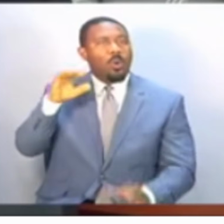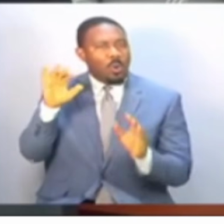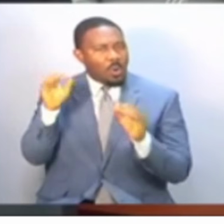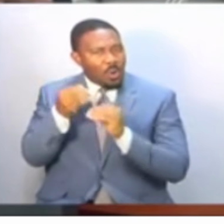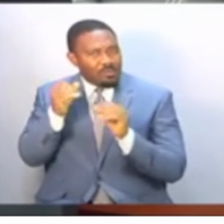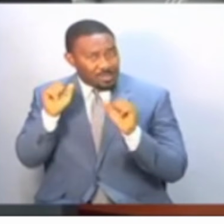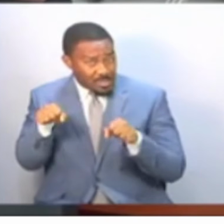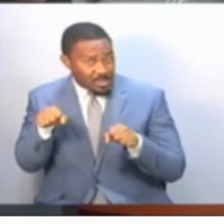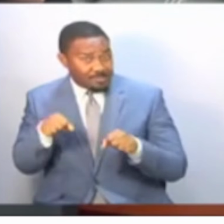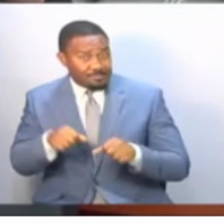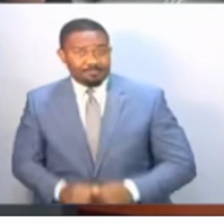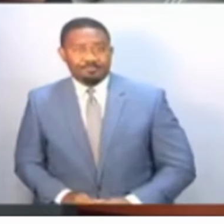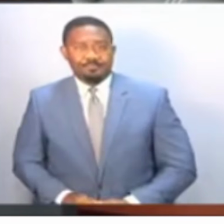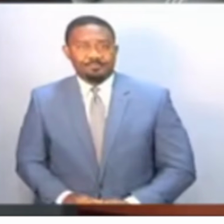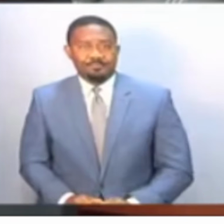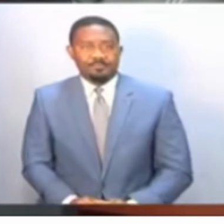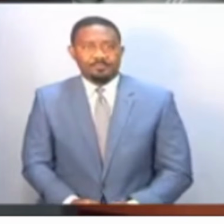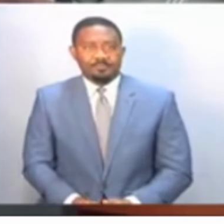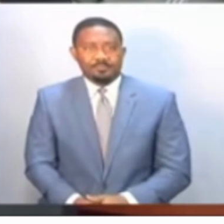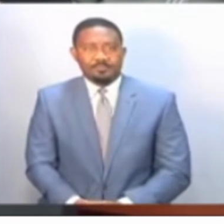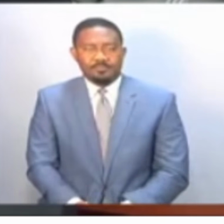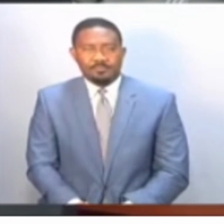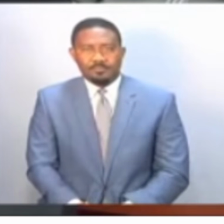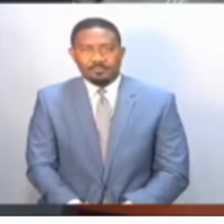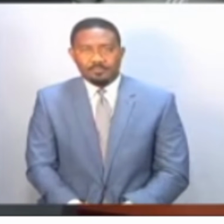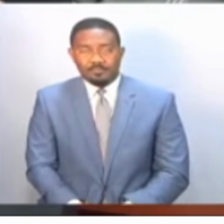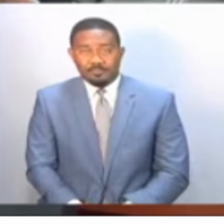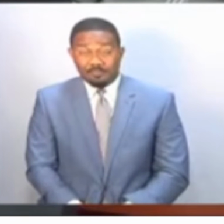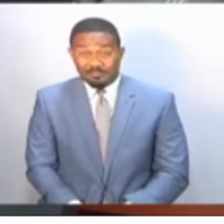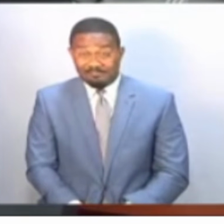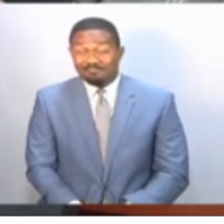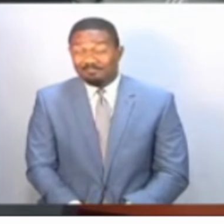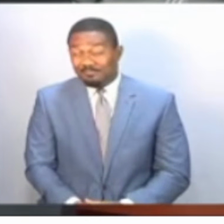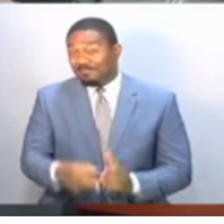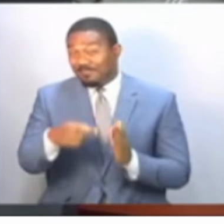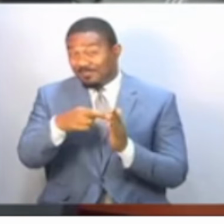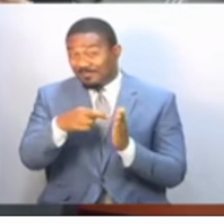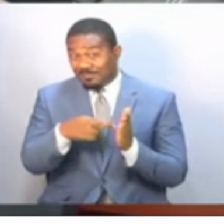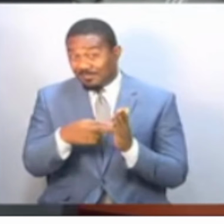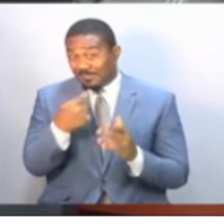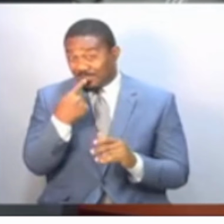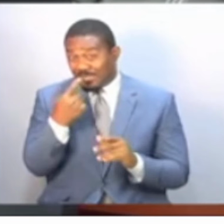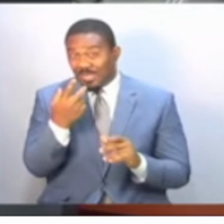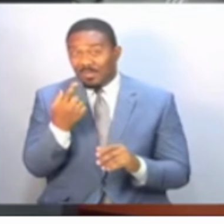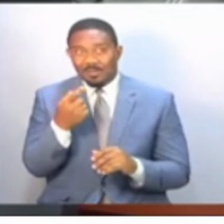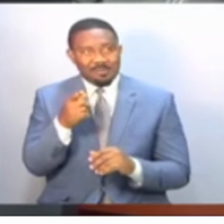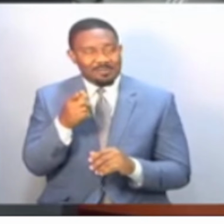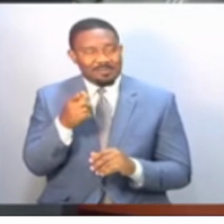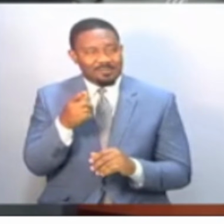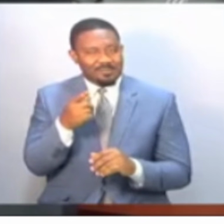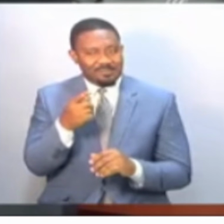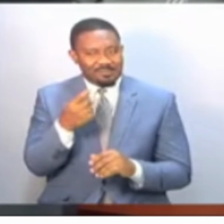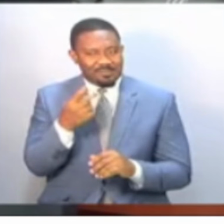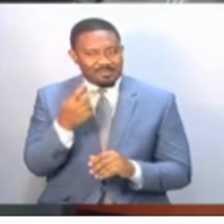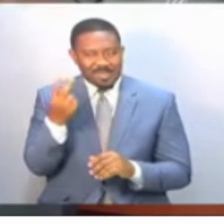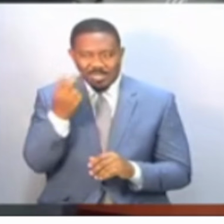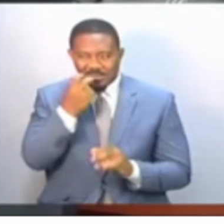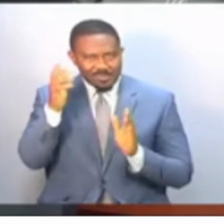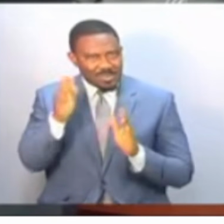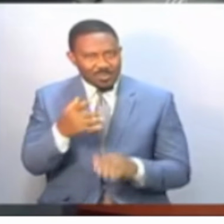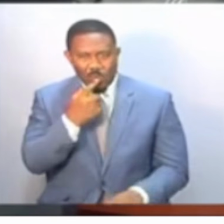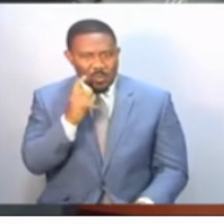Because you see, the rules say that the Speaker will direct for the bell to be